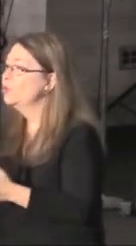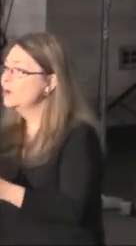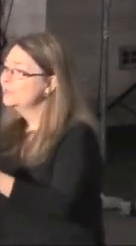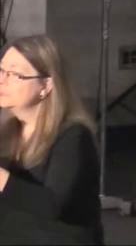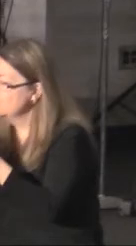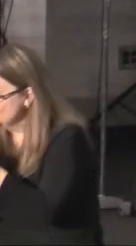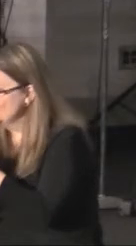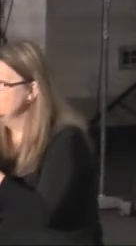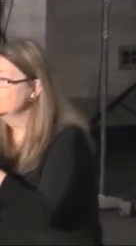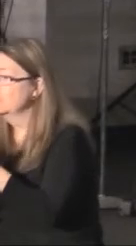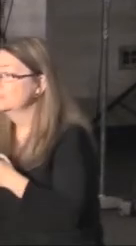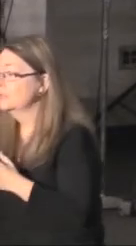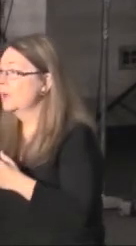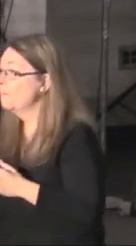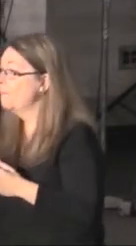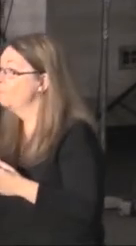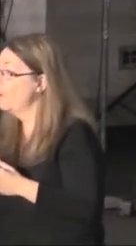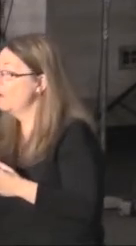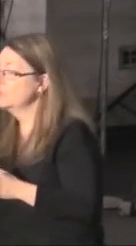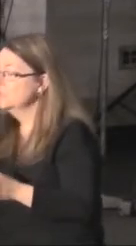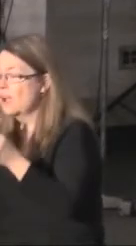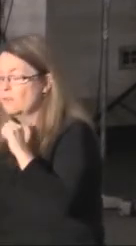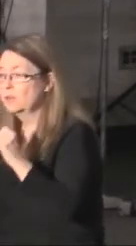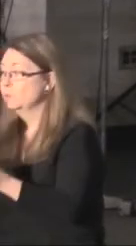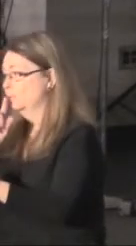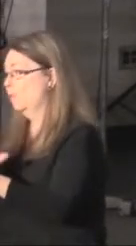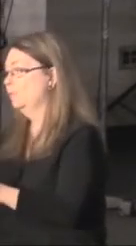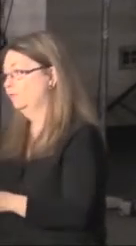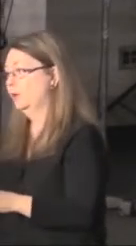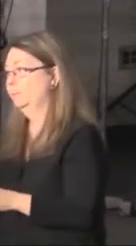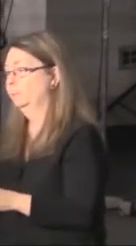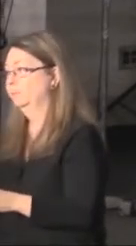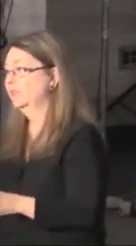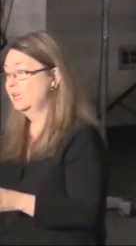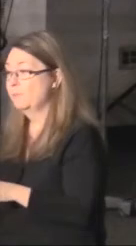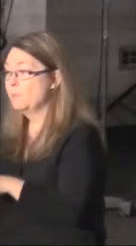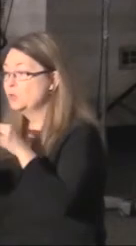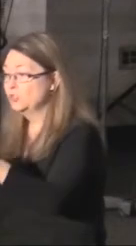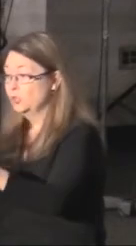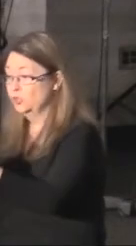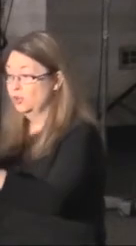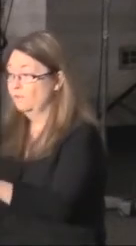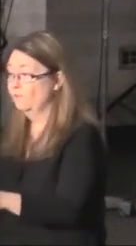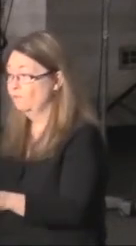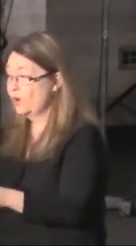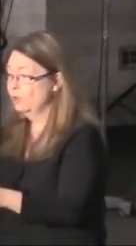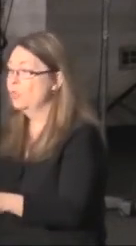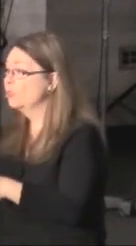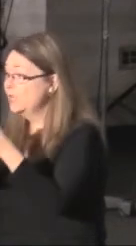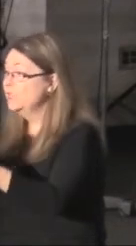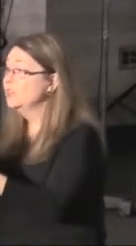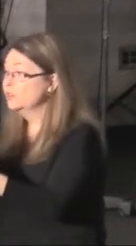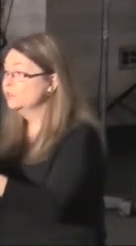through your situation, just like Paul? You see, suffering was promised to Paul. Paul persecuted the church for the first 3 years of the church's life,